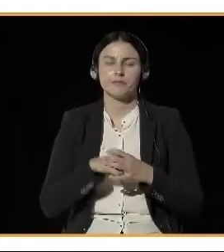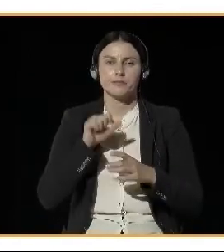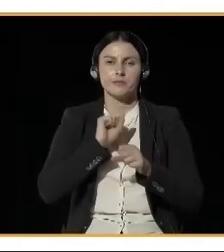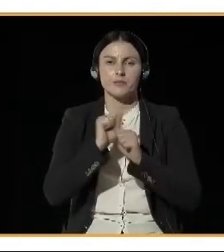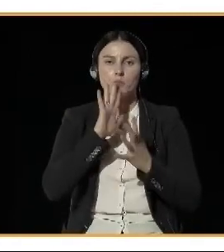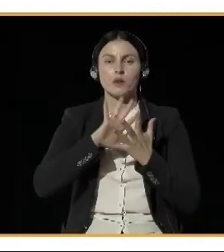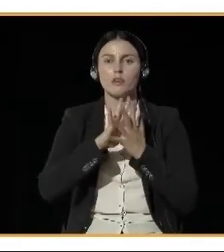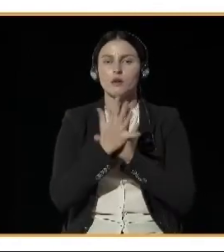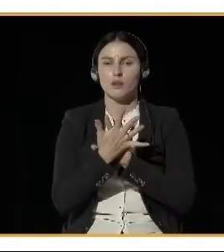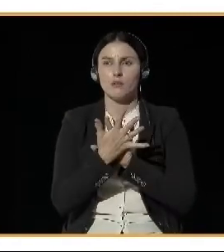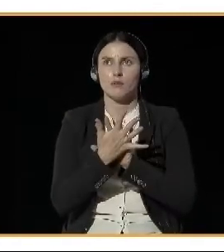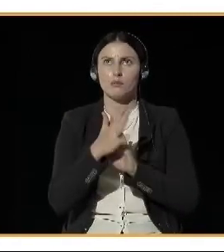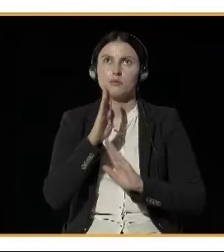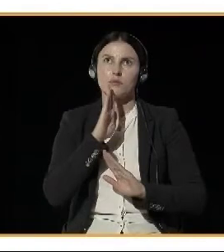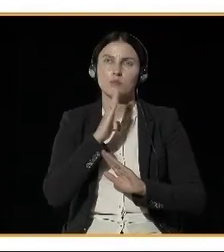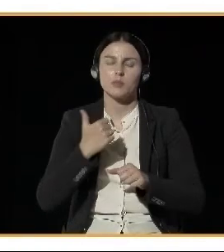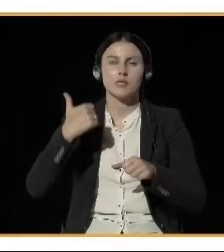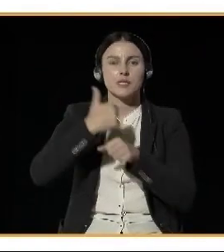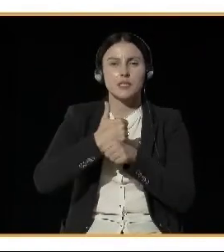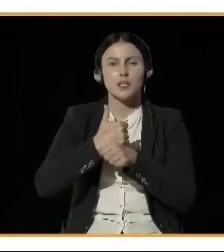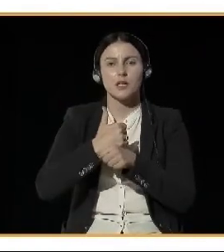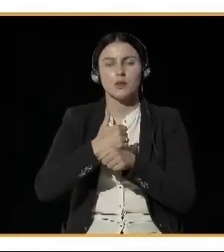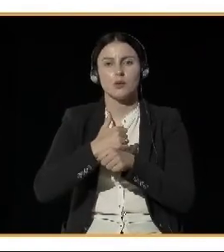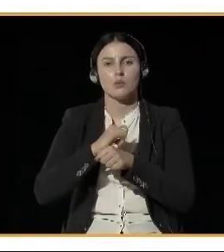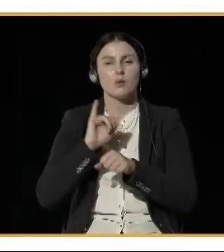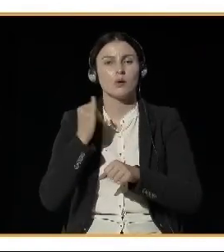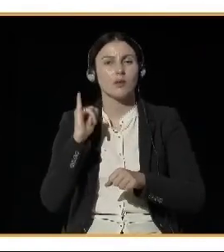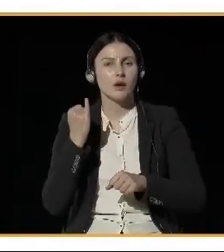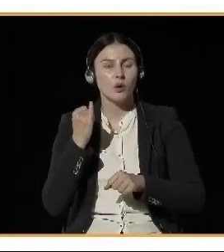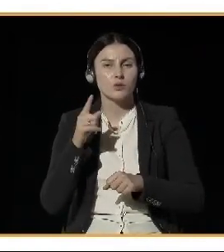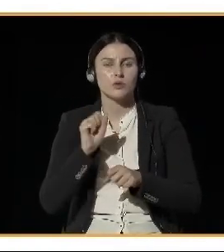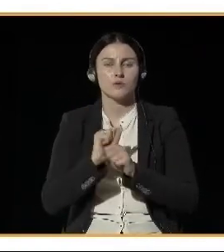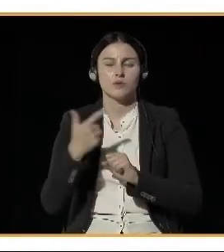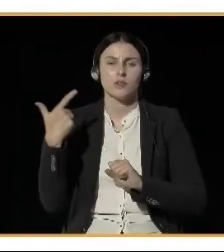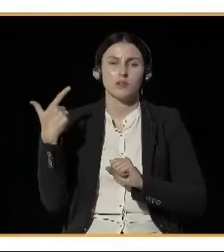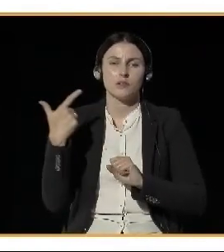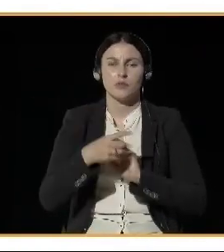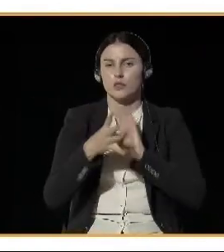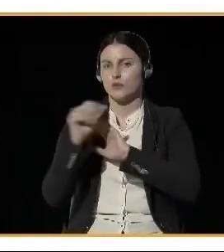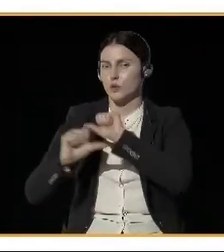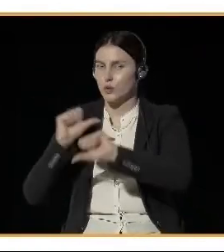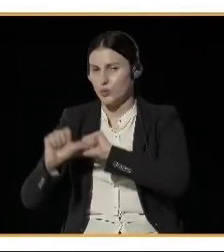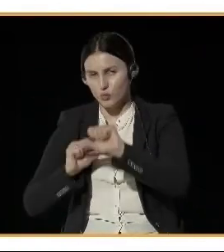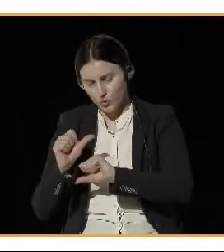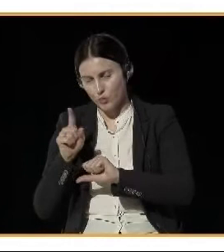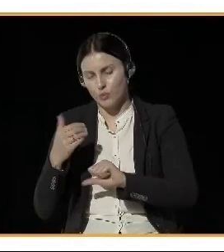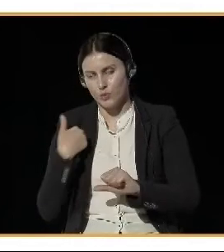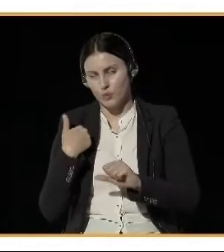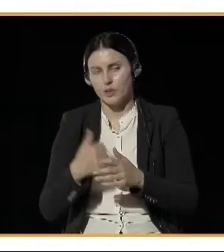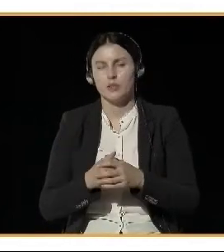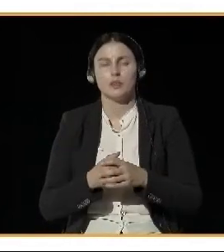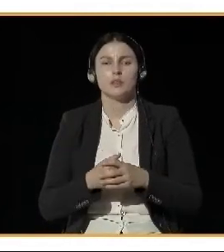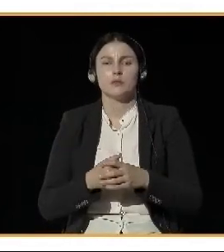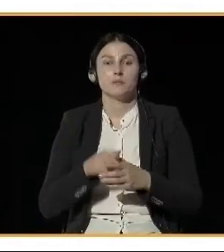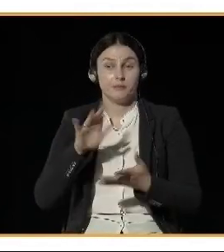life, and it was introduced in 2019, so just 1 year ago.